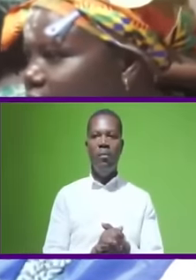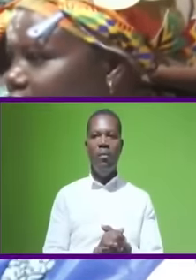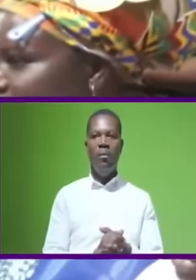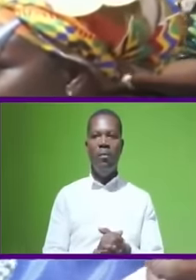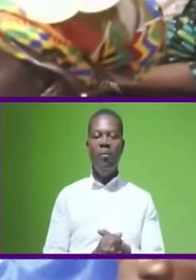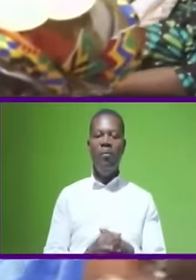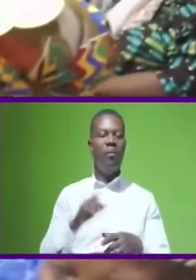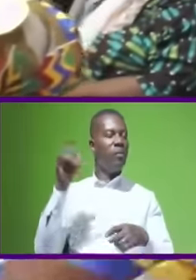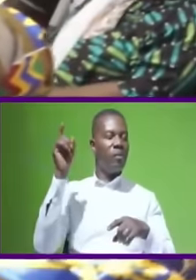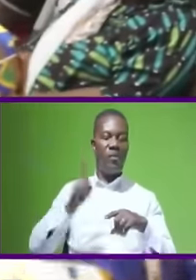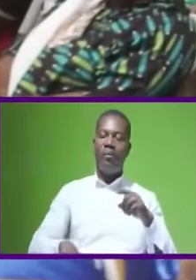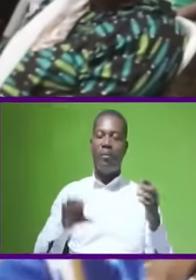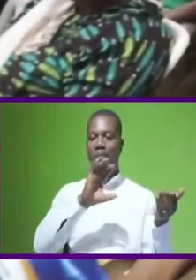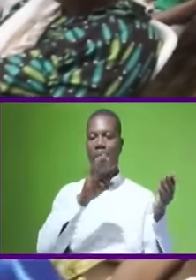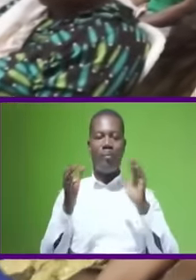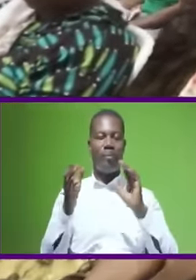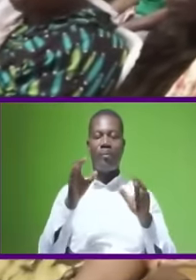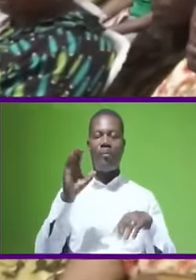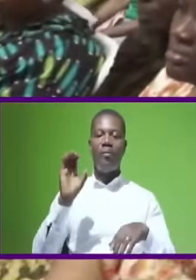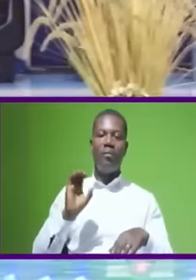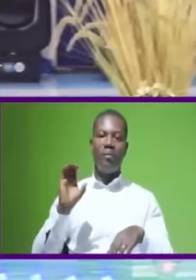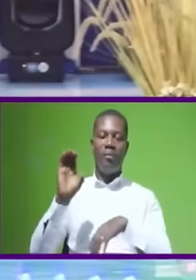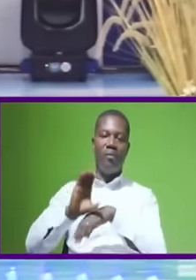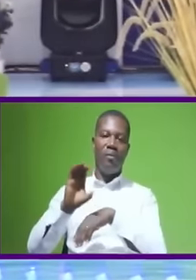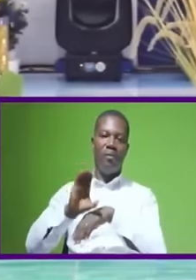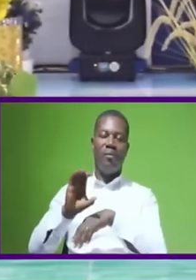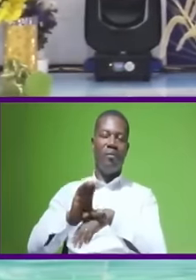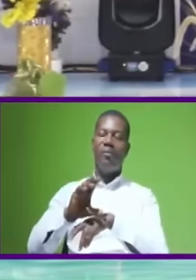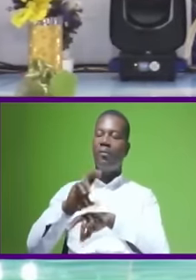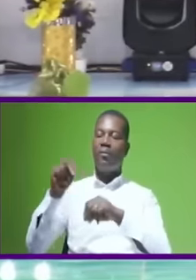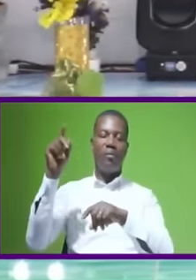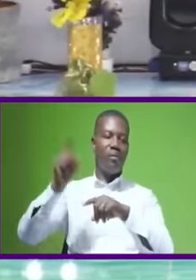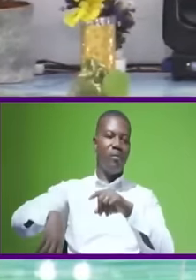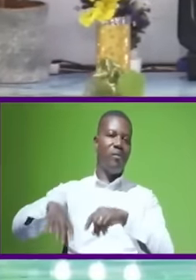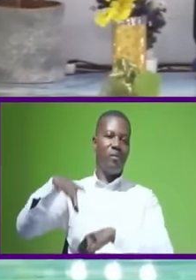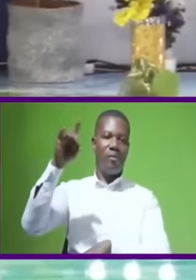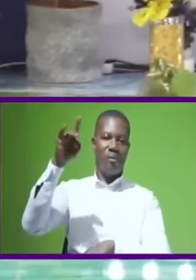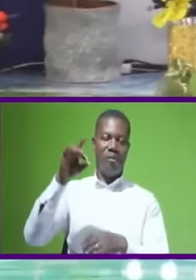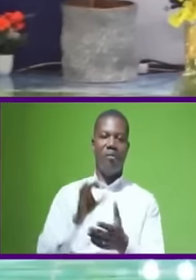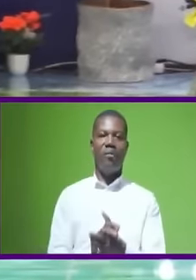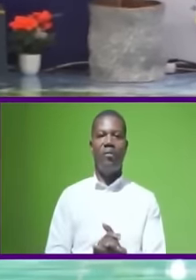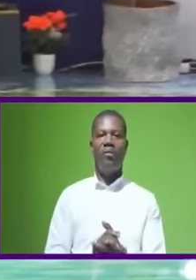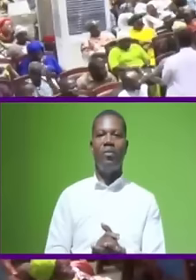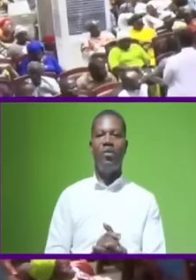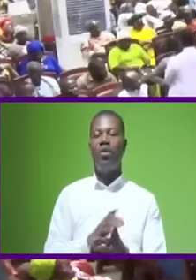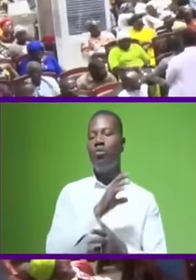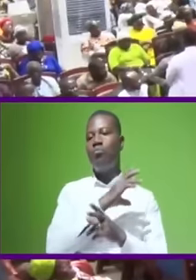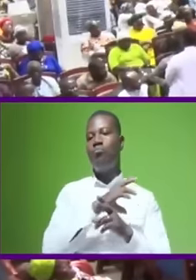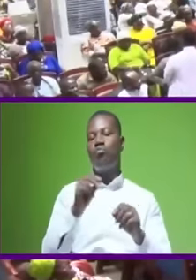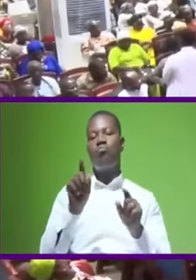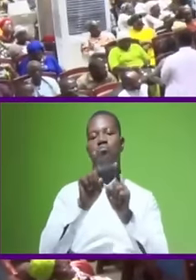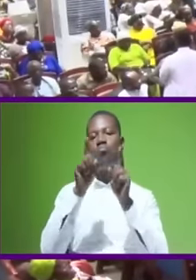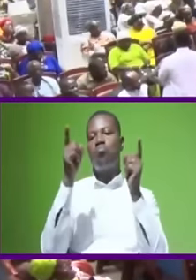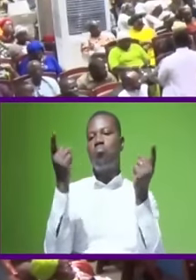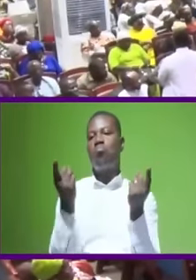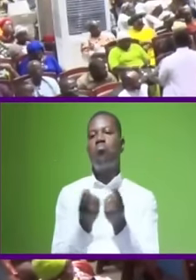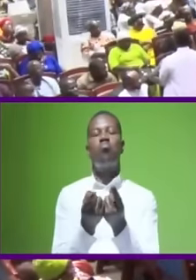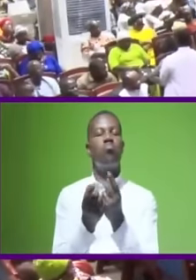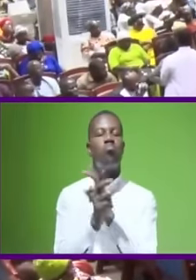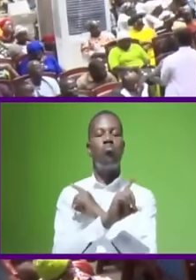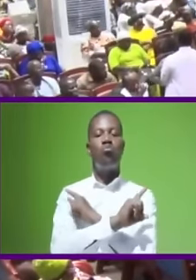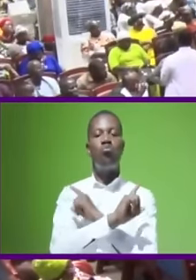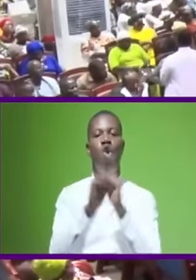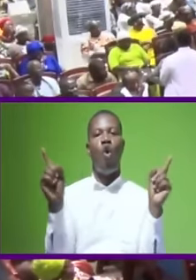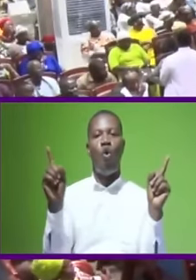please. We have none in existence. Group will be. There isn't any group